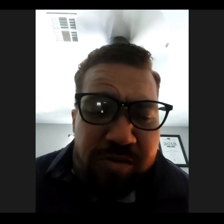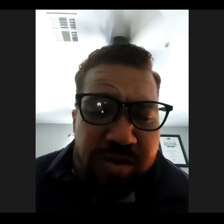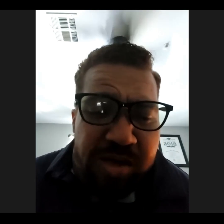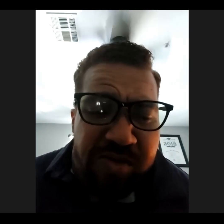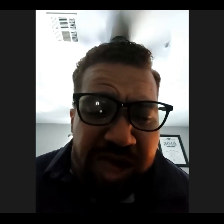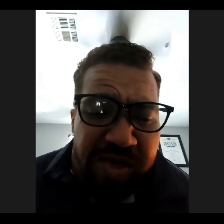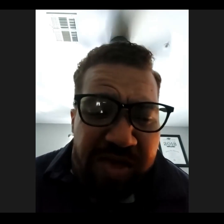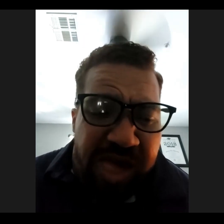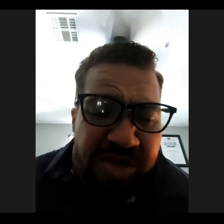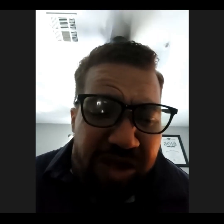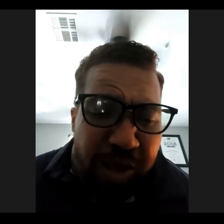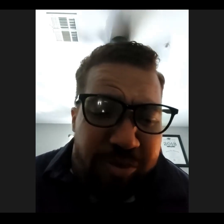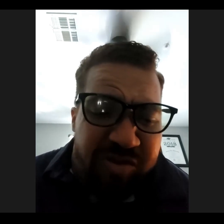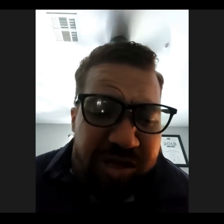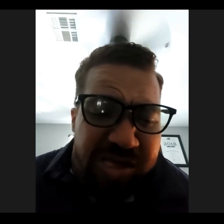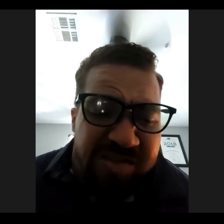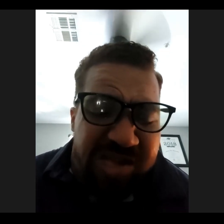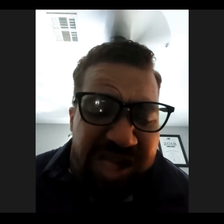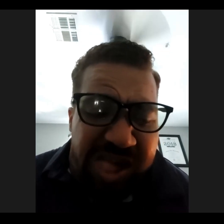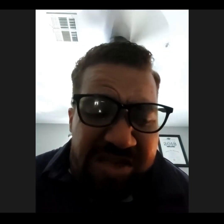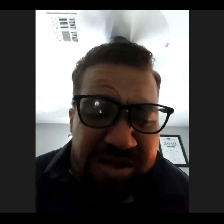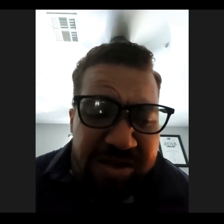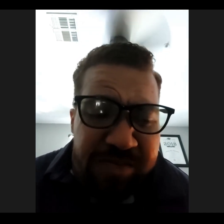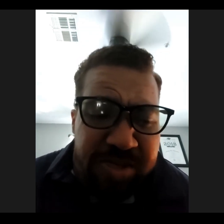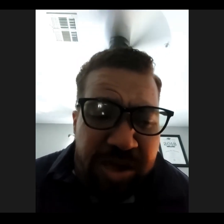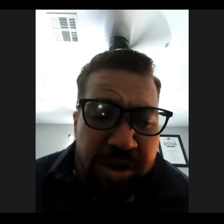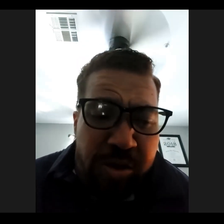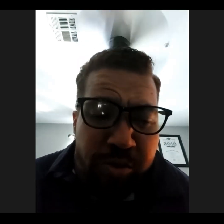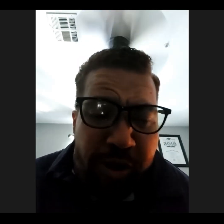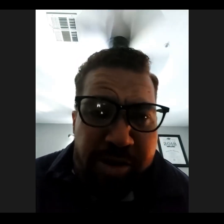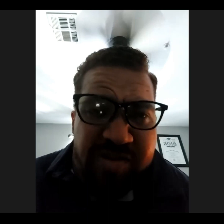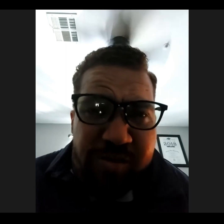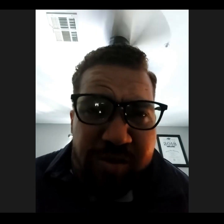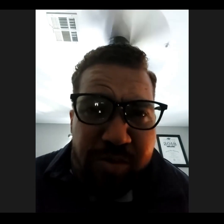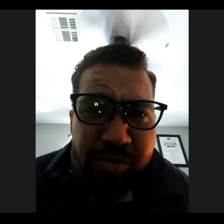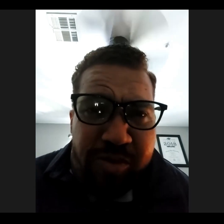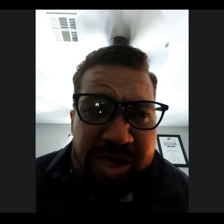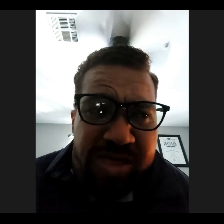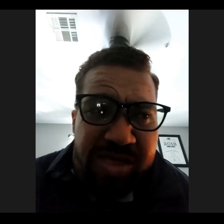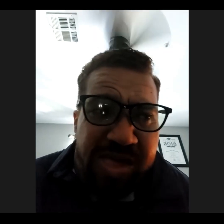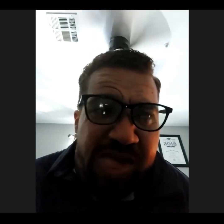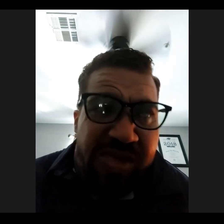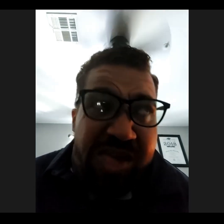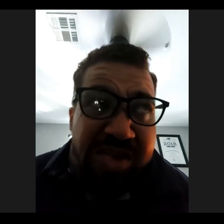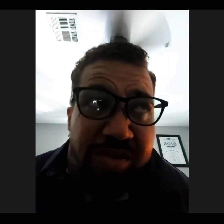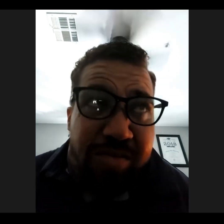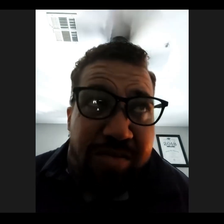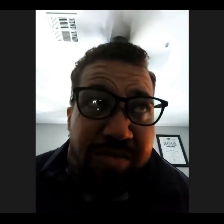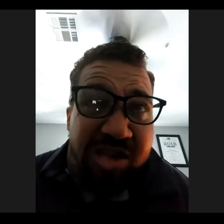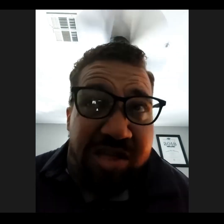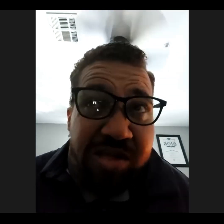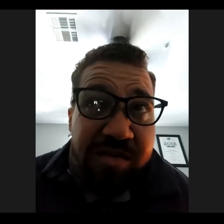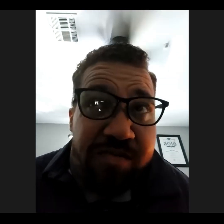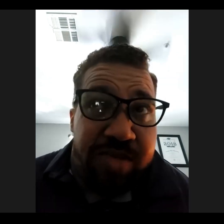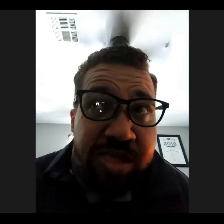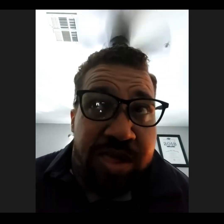value, that I had the opportunity to gain prior to employment, and I can